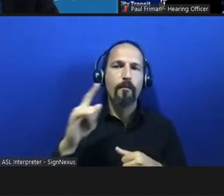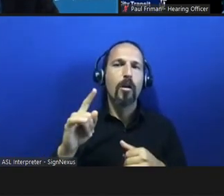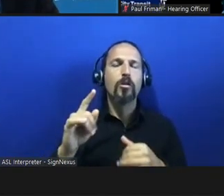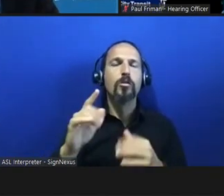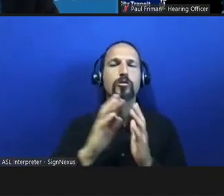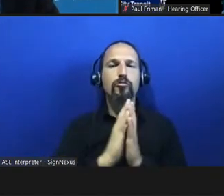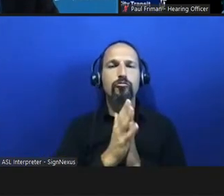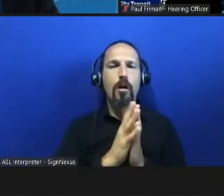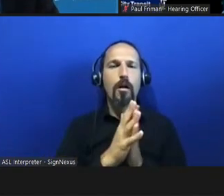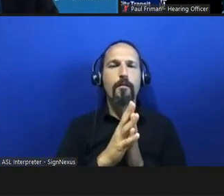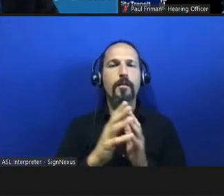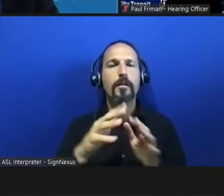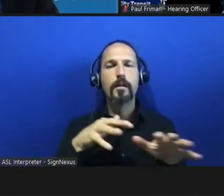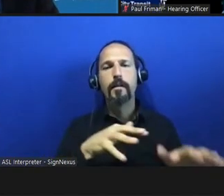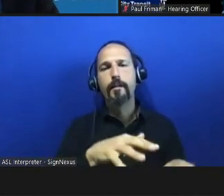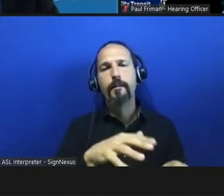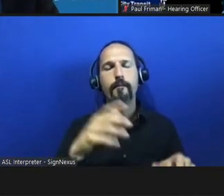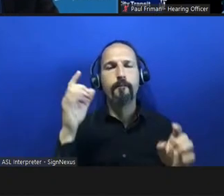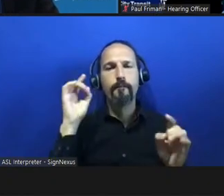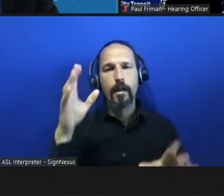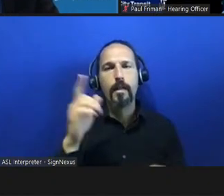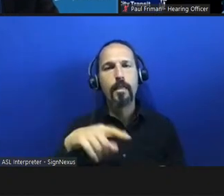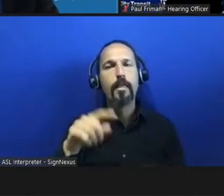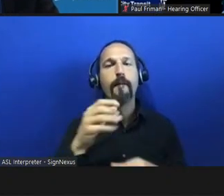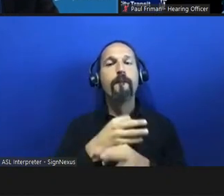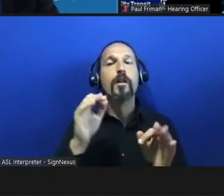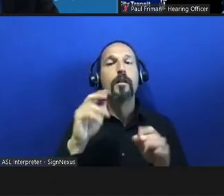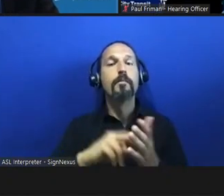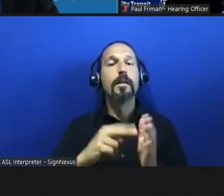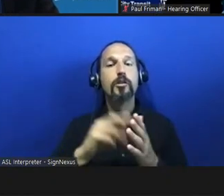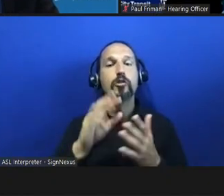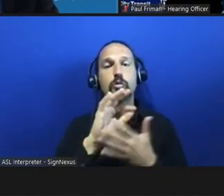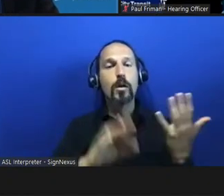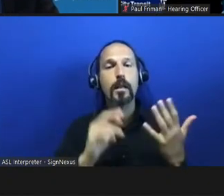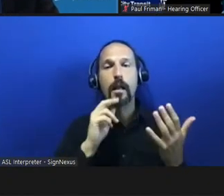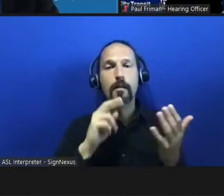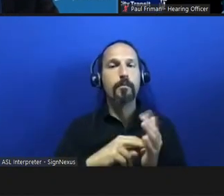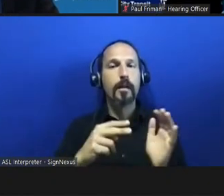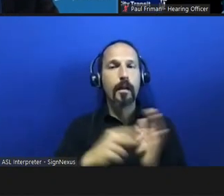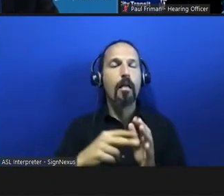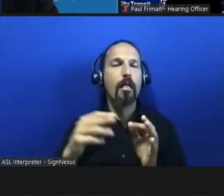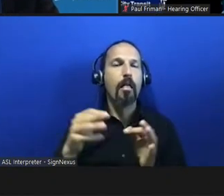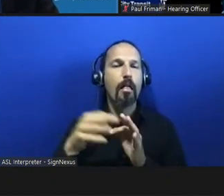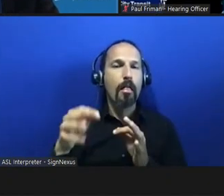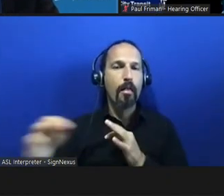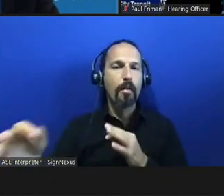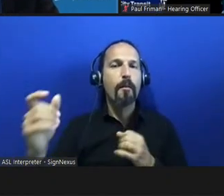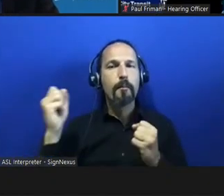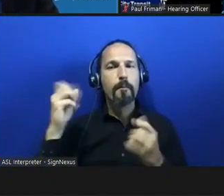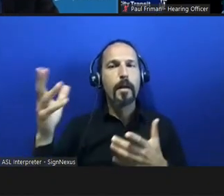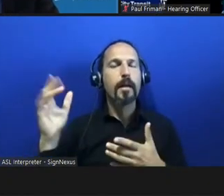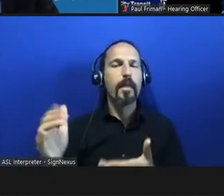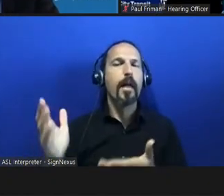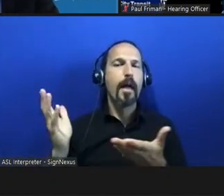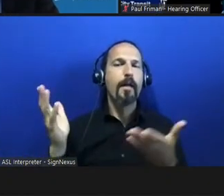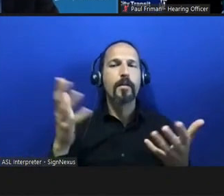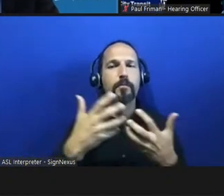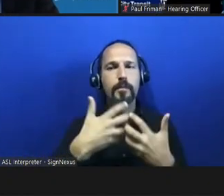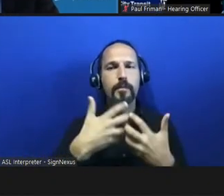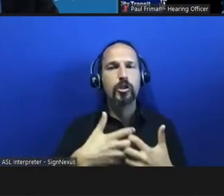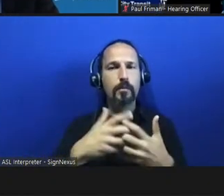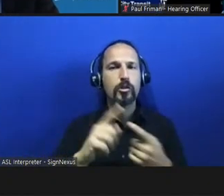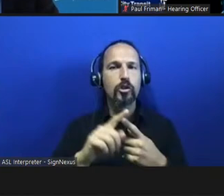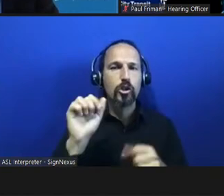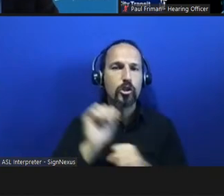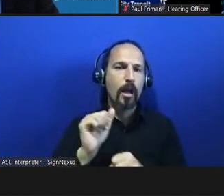violence Freedom means choice not the choice to drag a multi-ton piece of heavy machinery along with you to